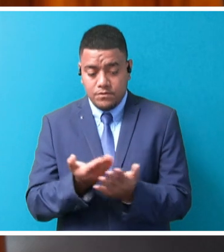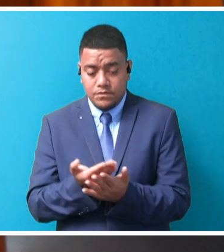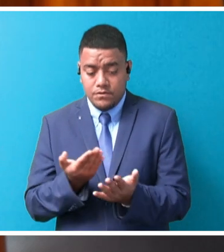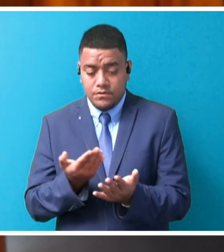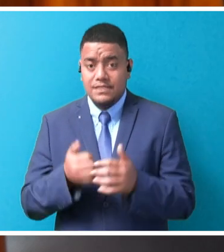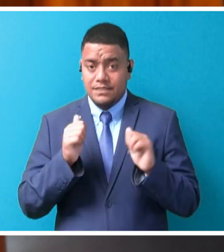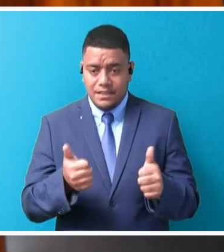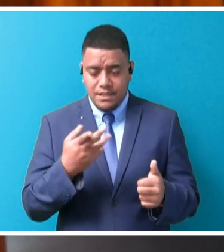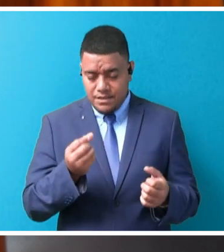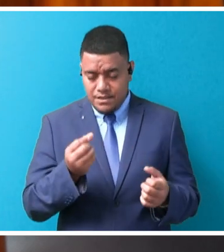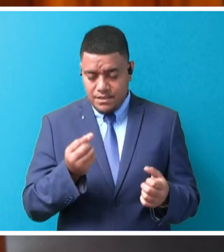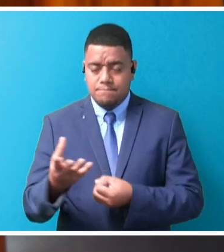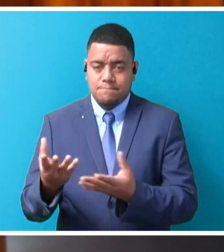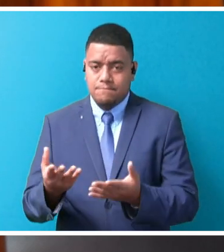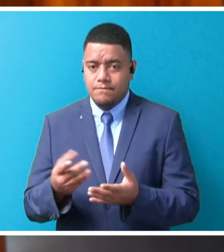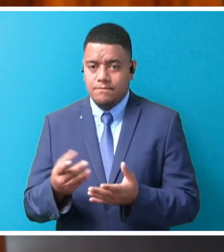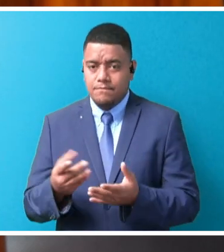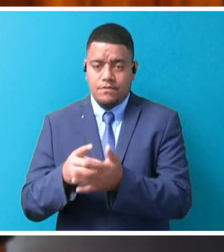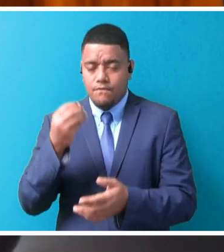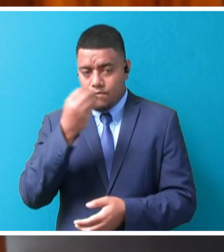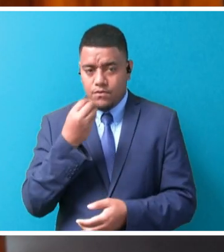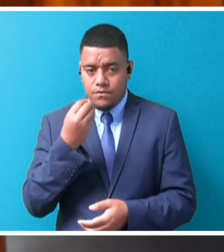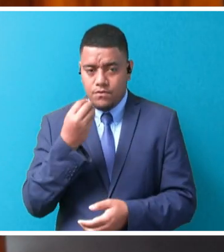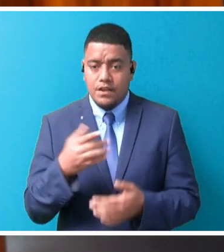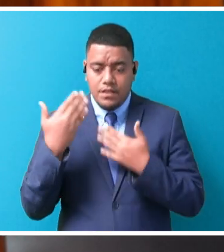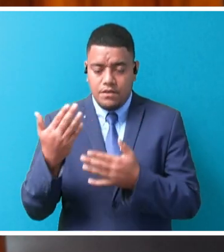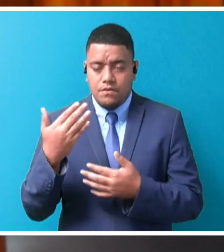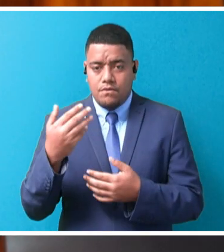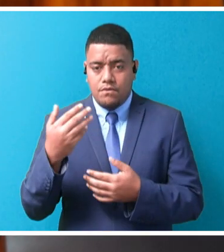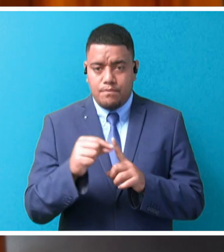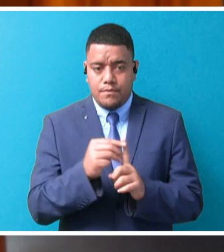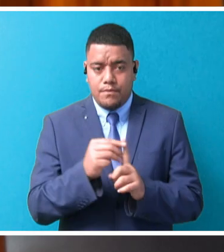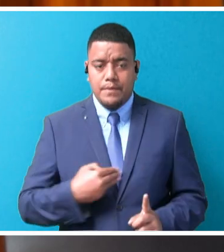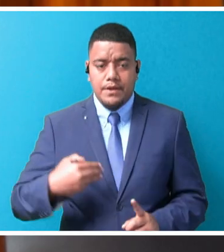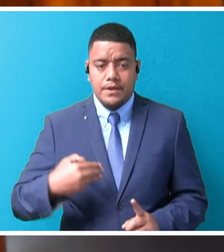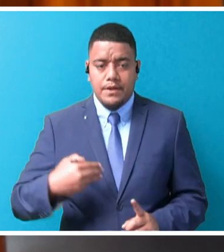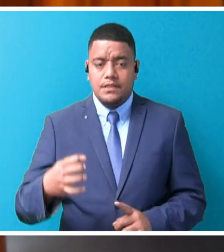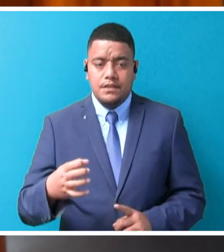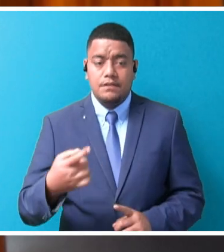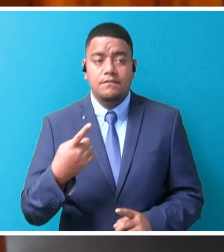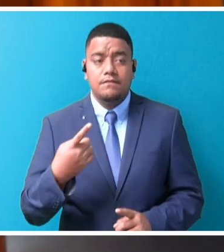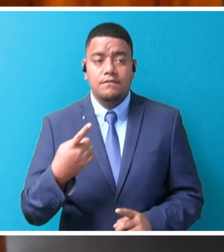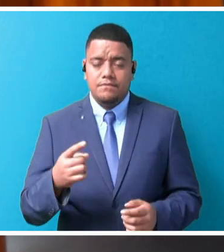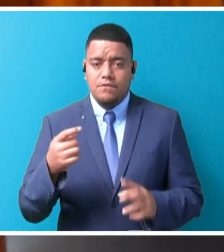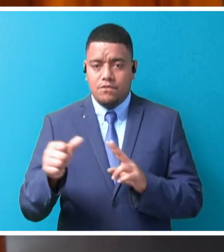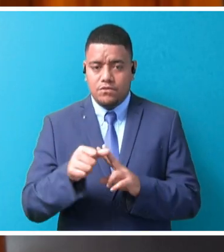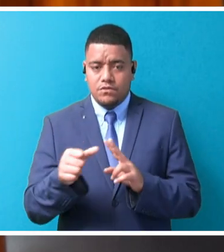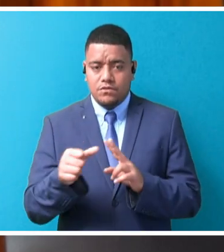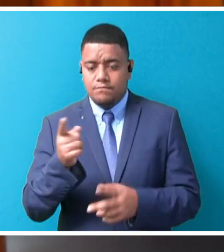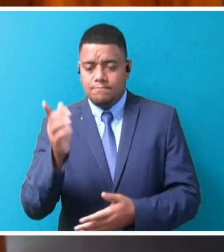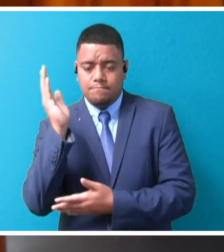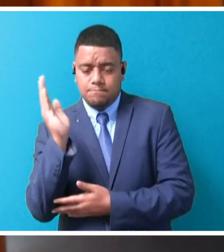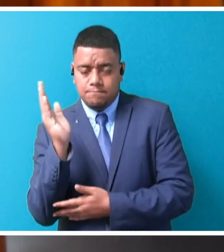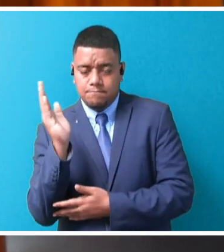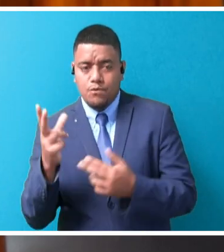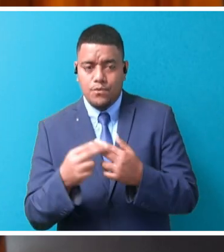NDMO comes out. Also thank the Honorable Prime Minister, who also held a briefing with